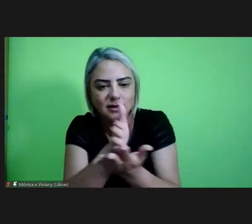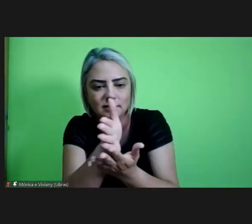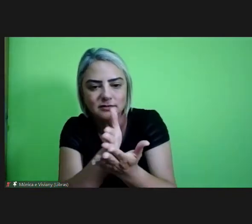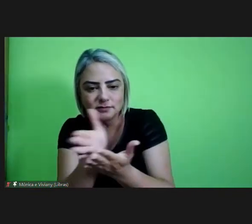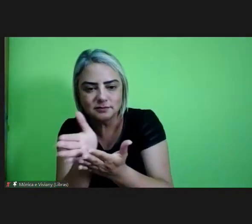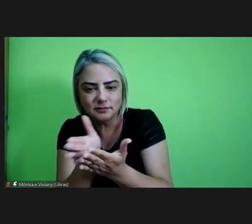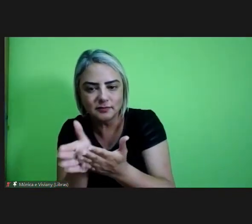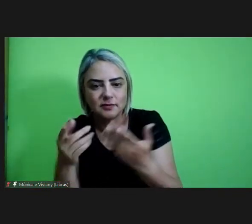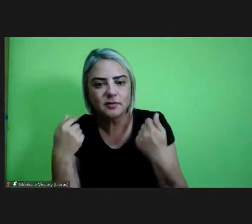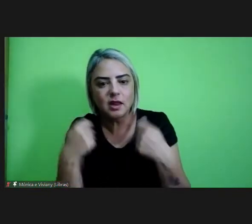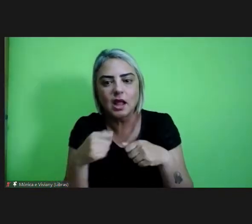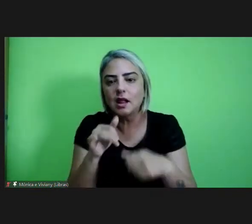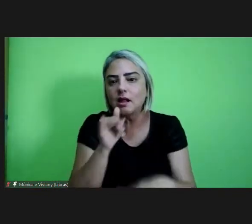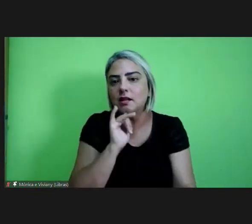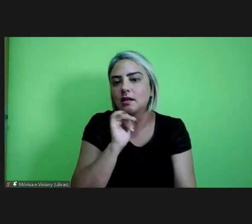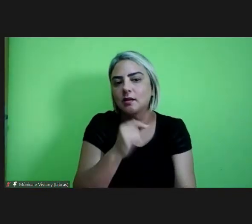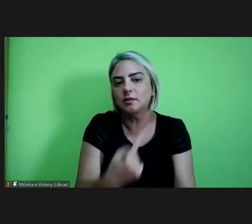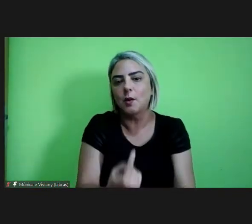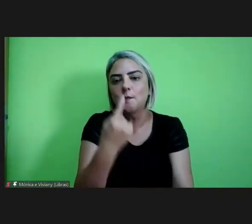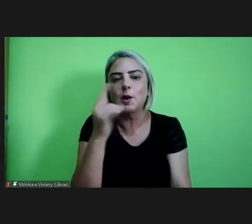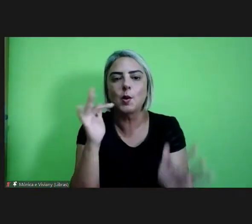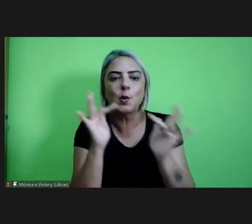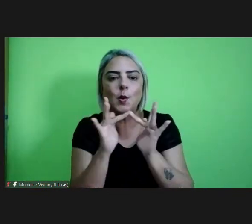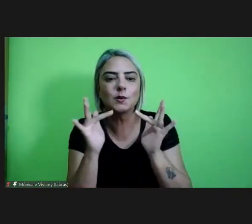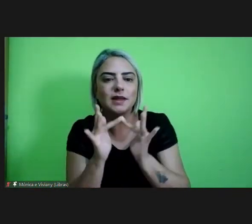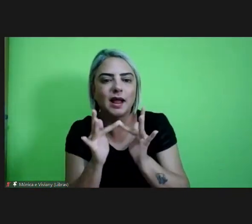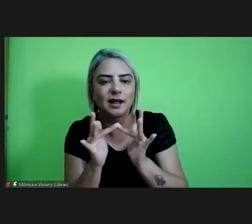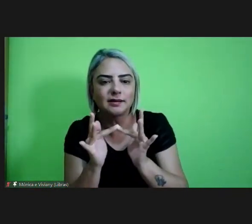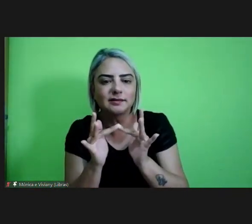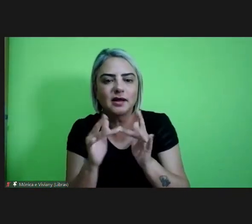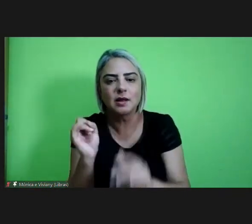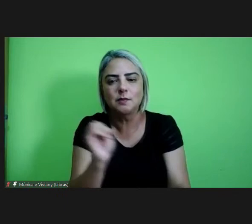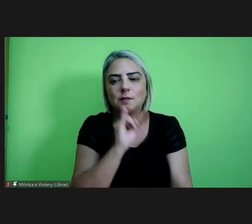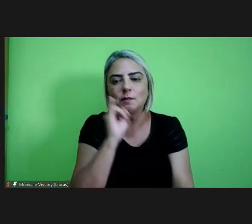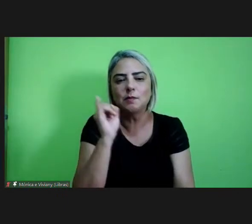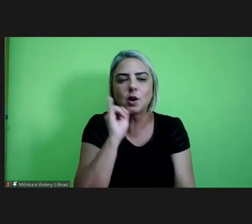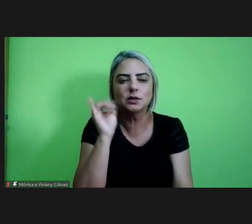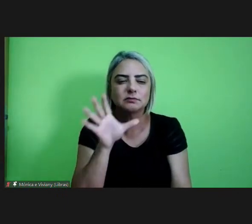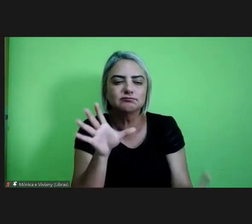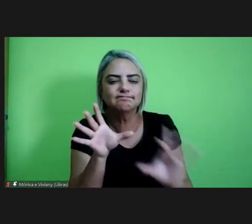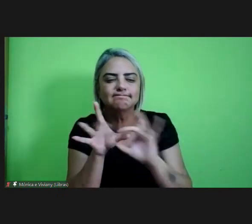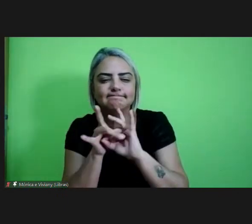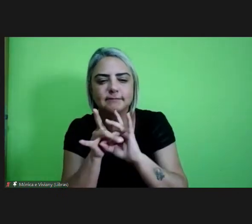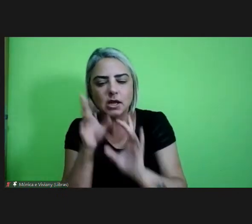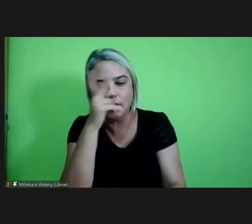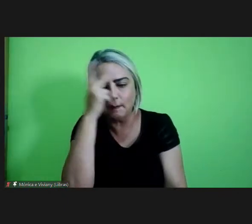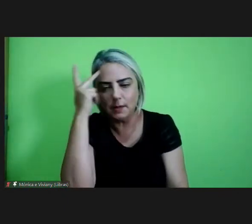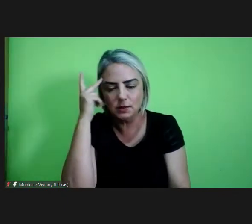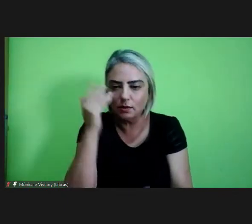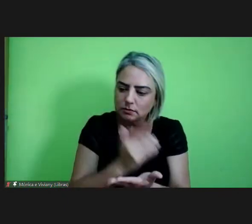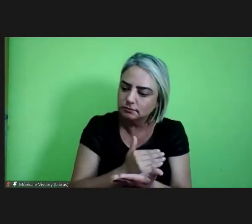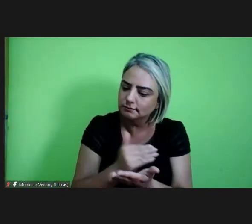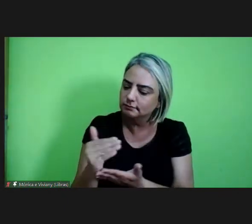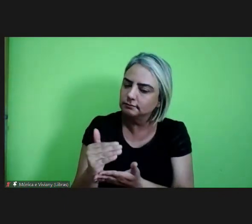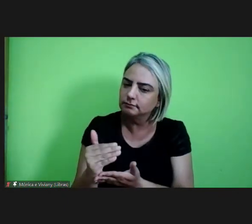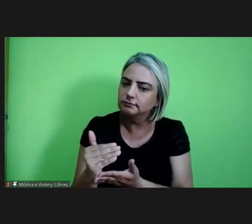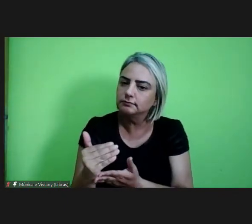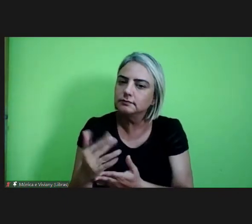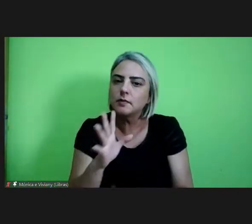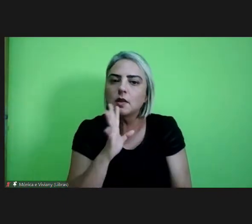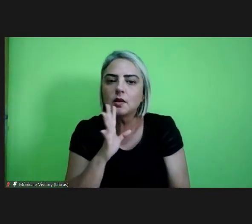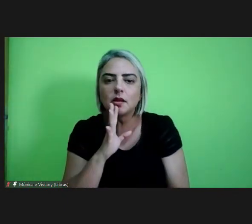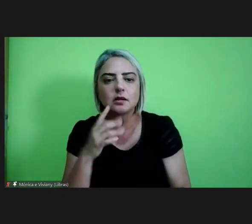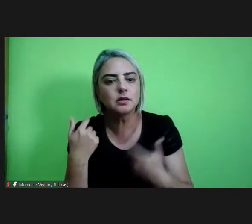attention are connected to these issues. So, for example, we have the first contact, the important to create a connection with the person, and from